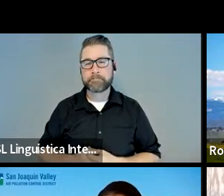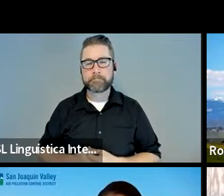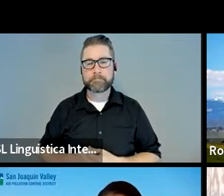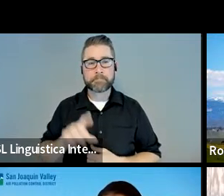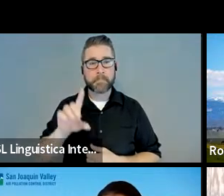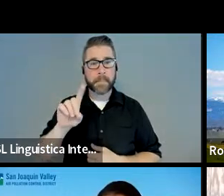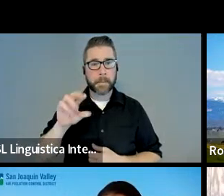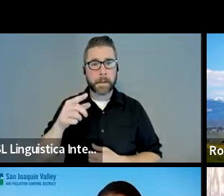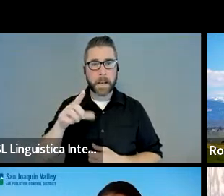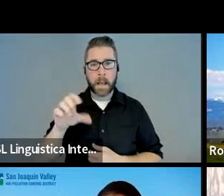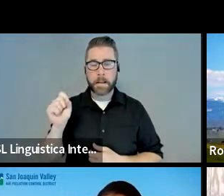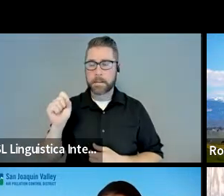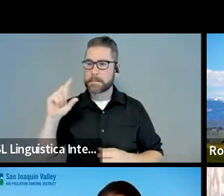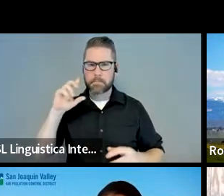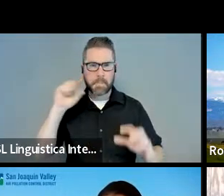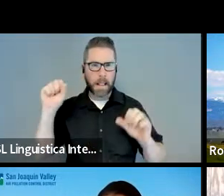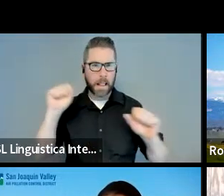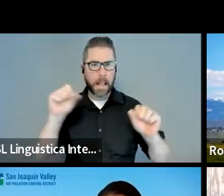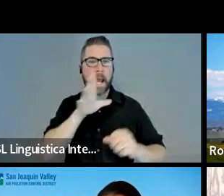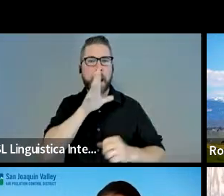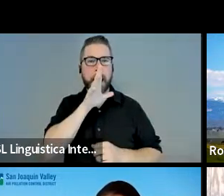I'm a little